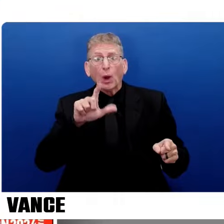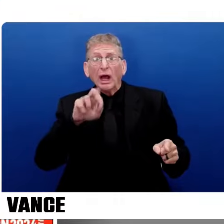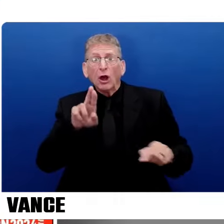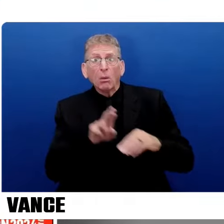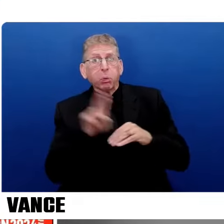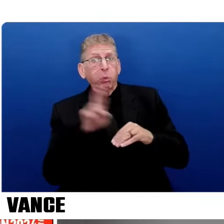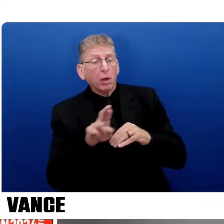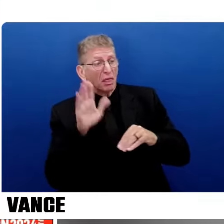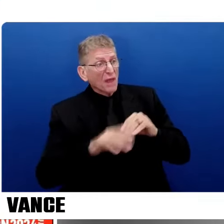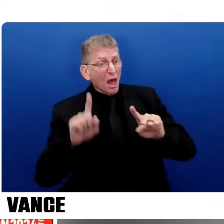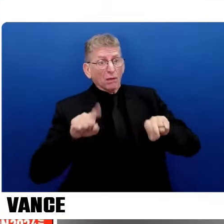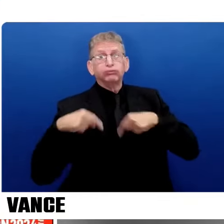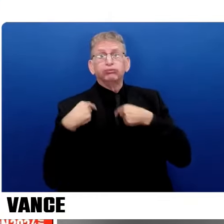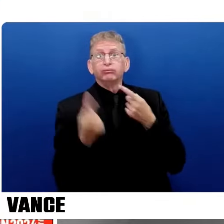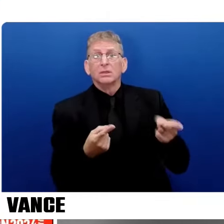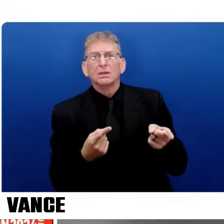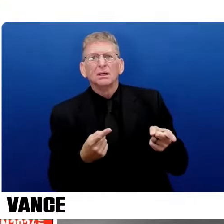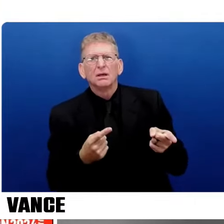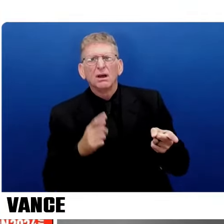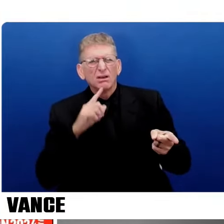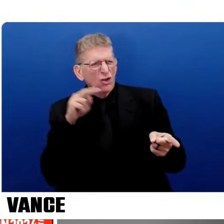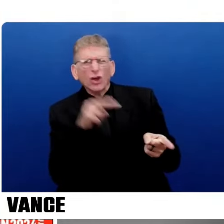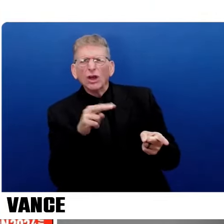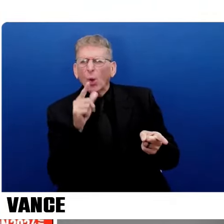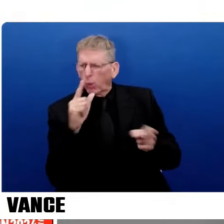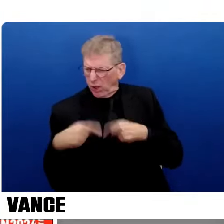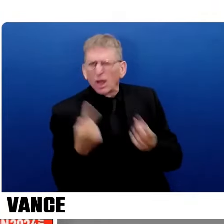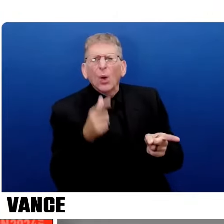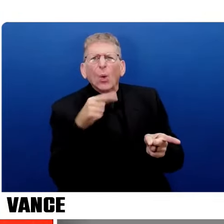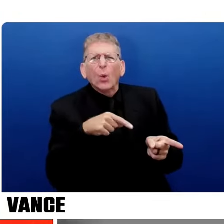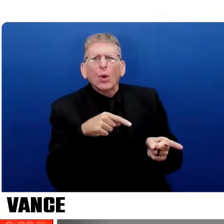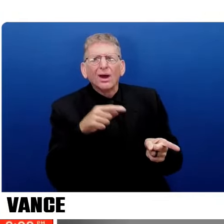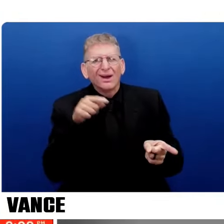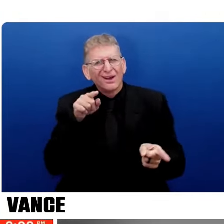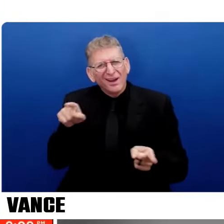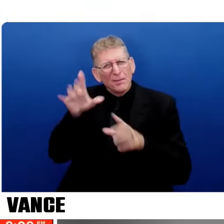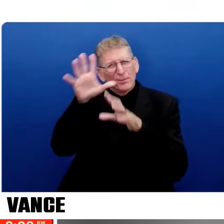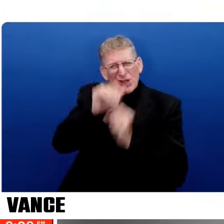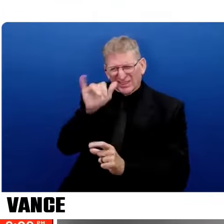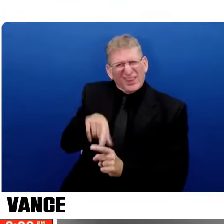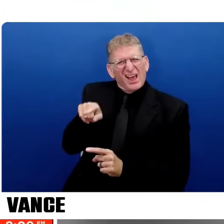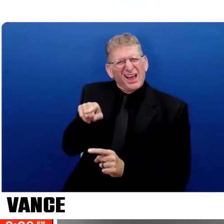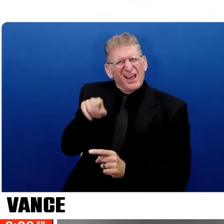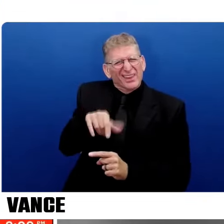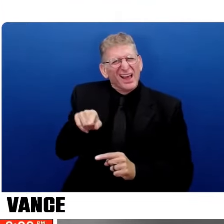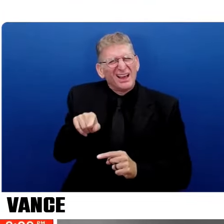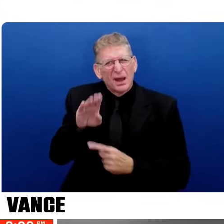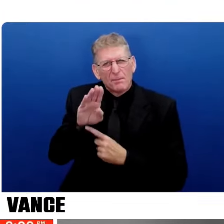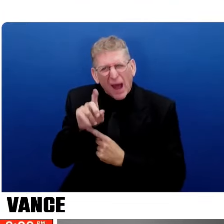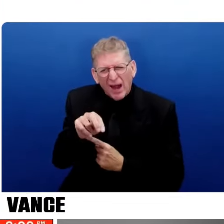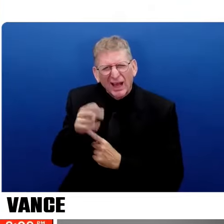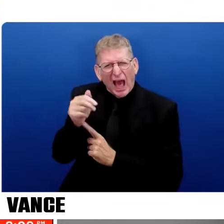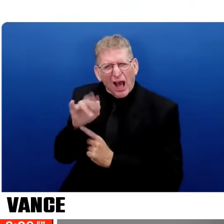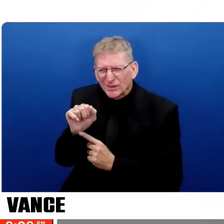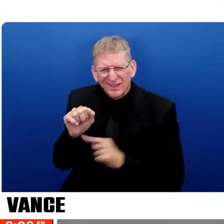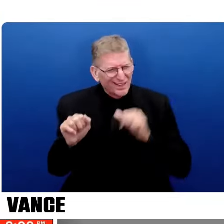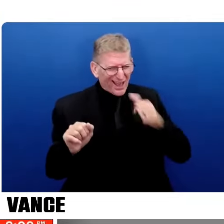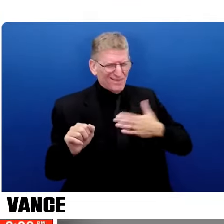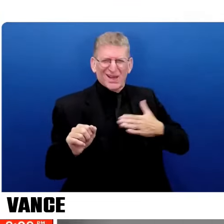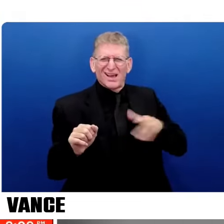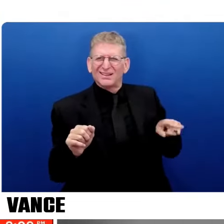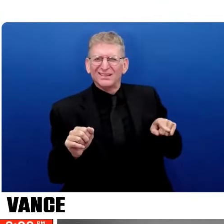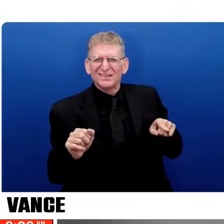mine. Donald Trump consistently made the world more secure. Now, we talk about the sequence of events that